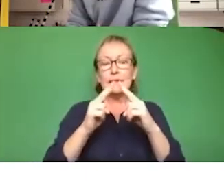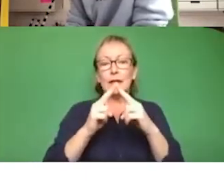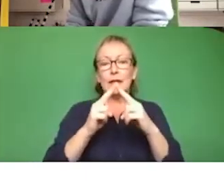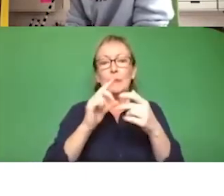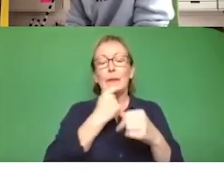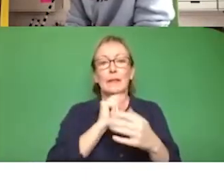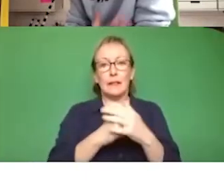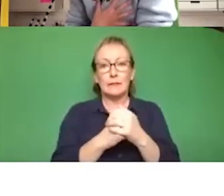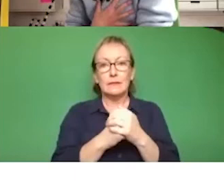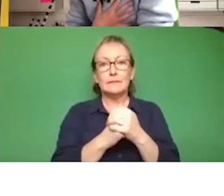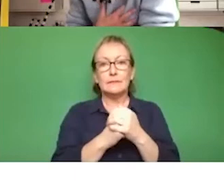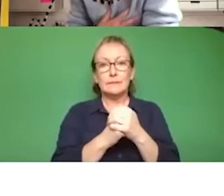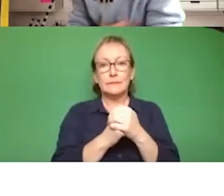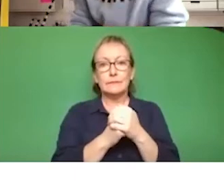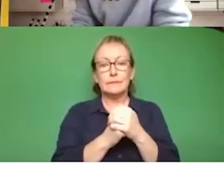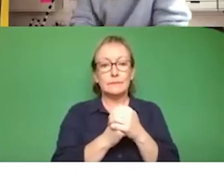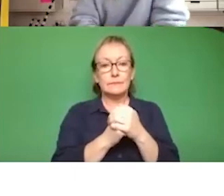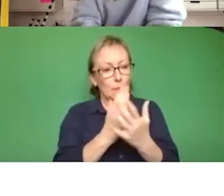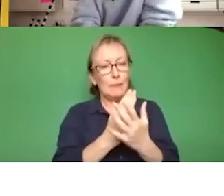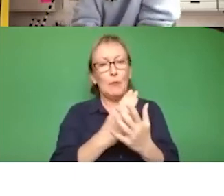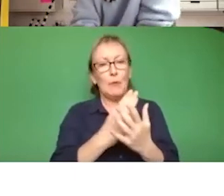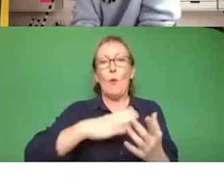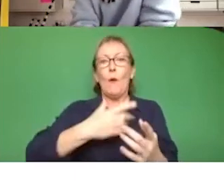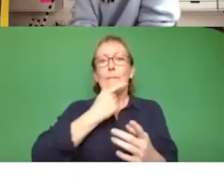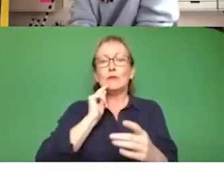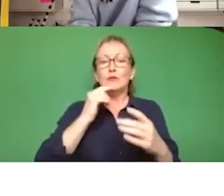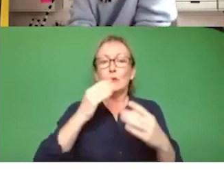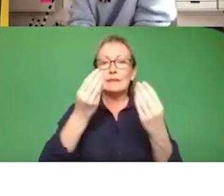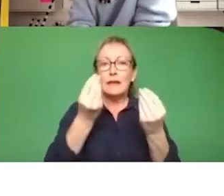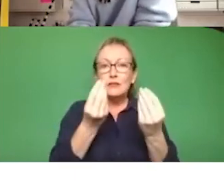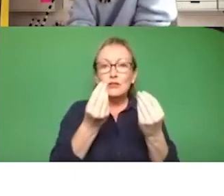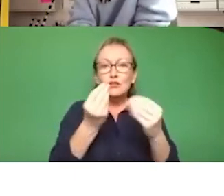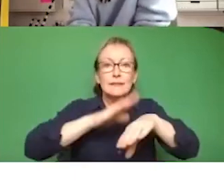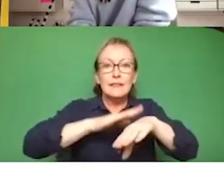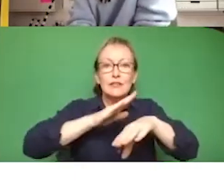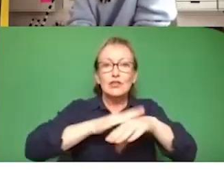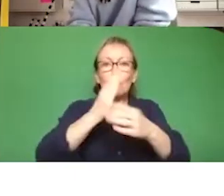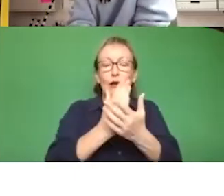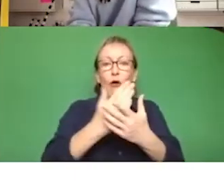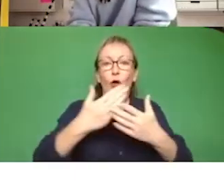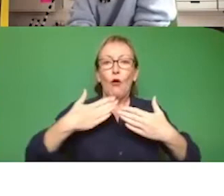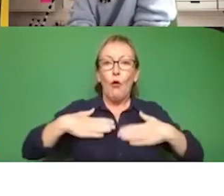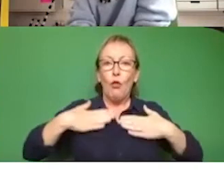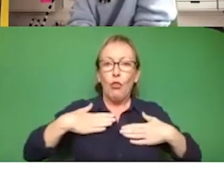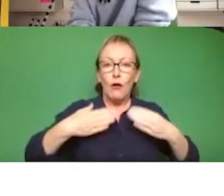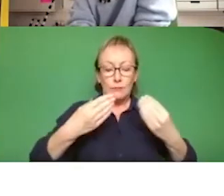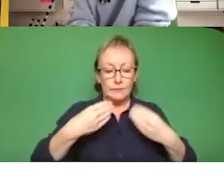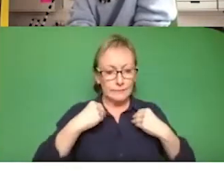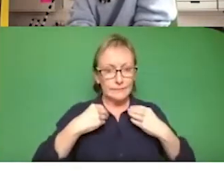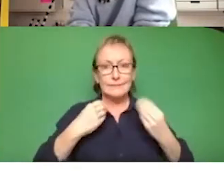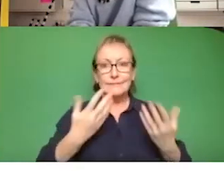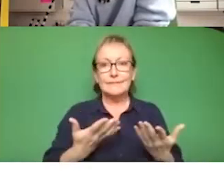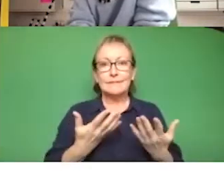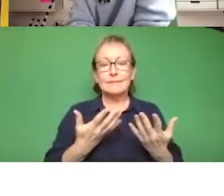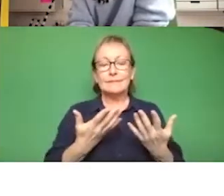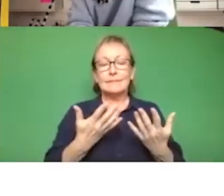obviously it's about touching the garment ultimately, and if we can't do that, we have to just think a bit more outside the box as to how we can make